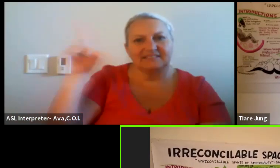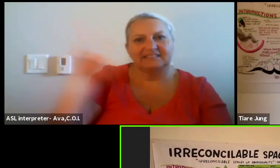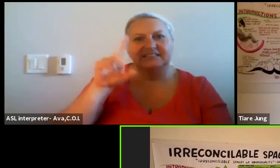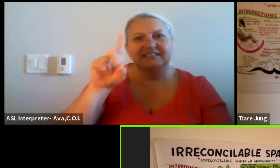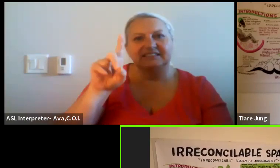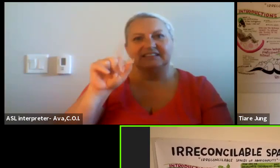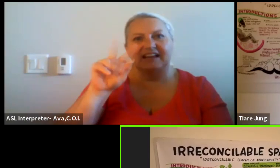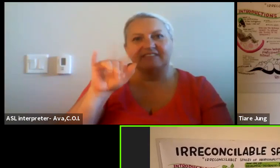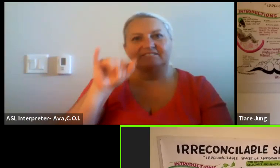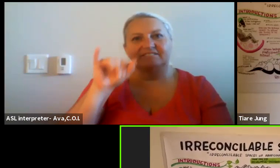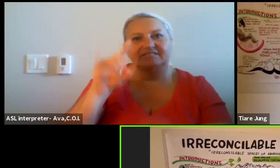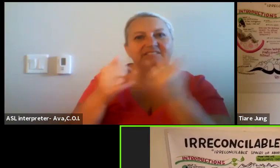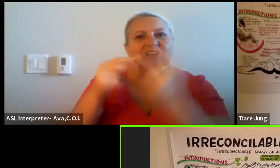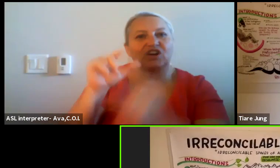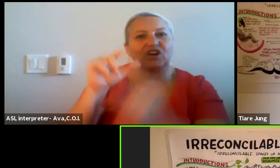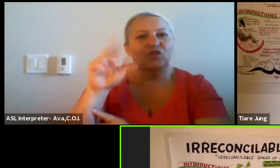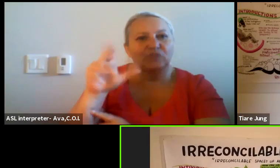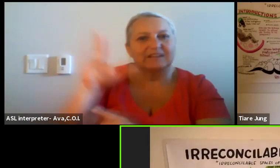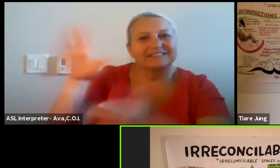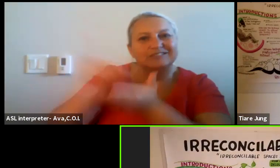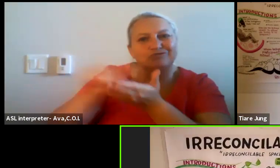referenced by David Garneau.